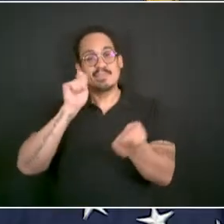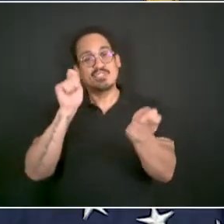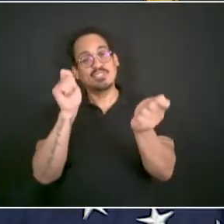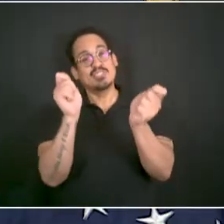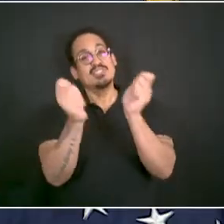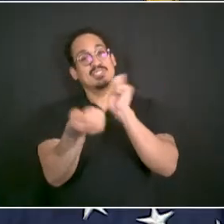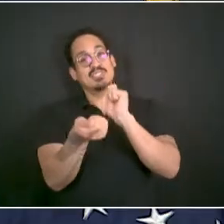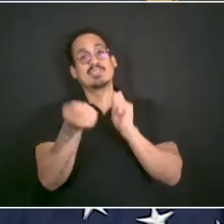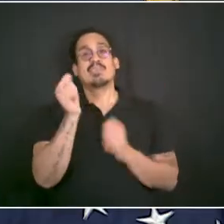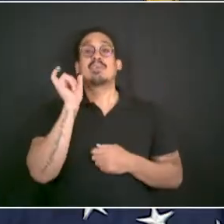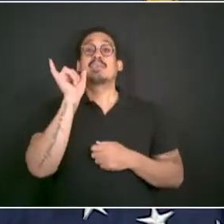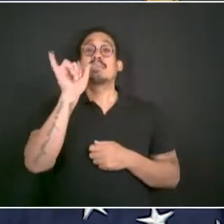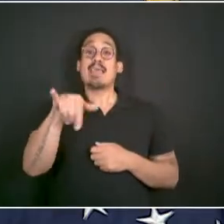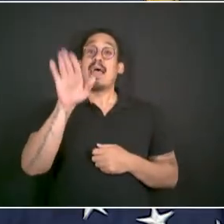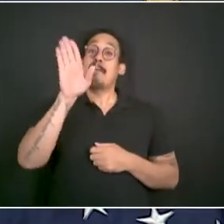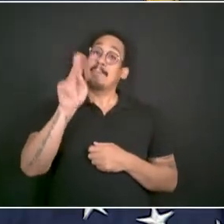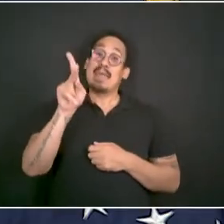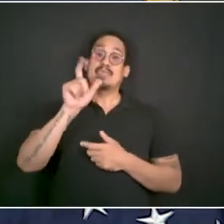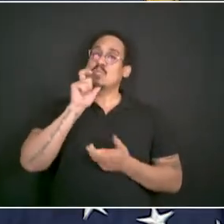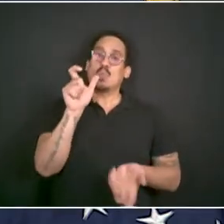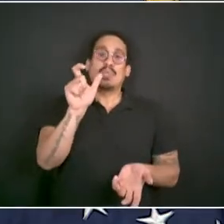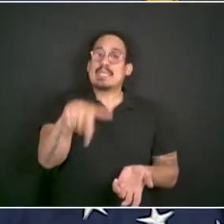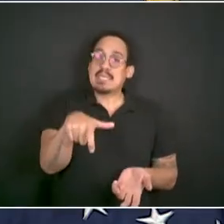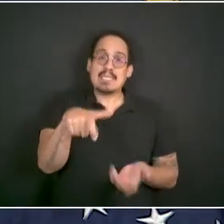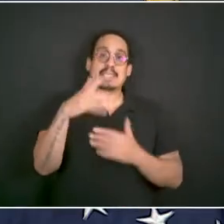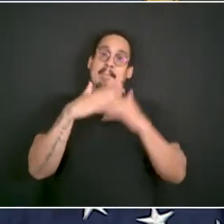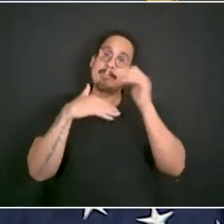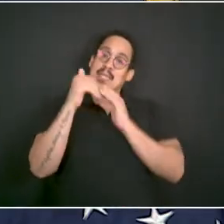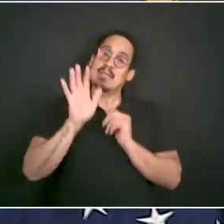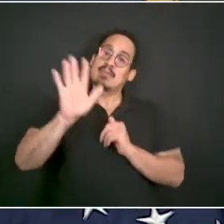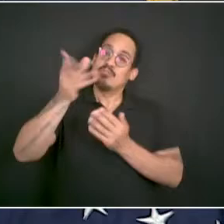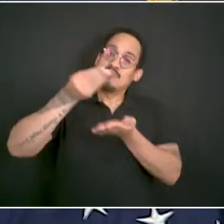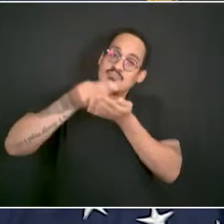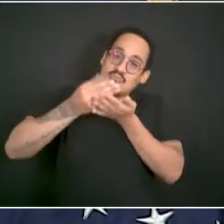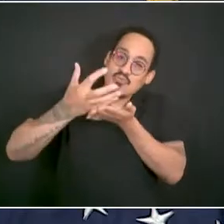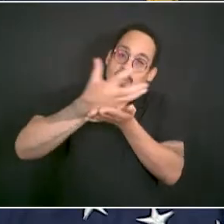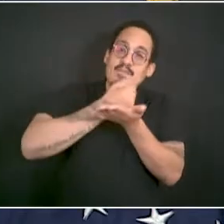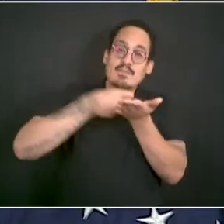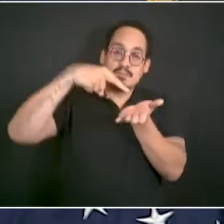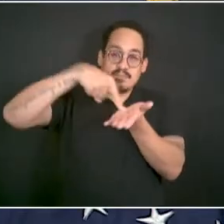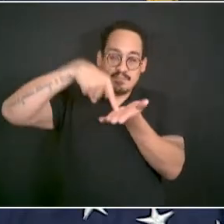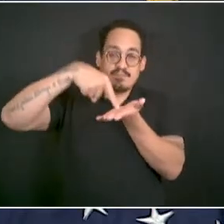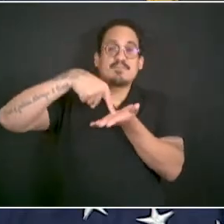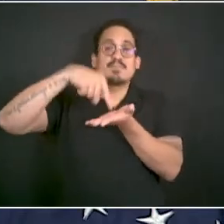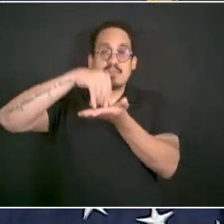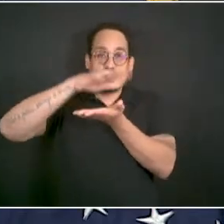That's what it's about. I'm not telling them what to do. I'm exposing them to what to do.